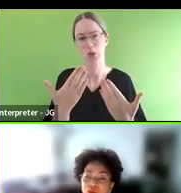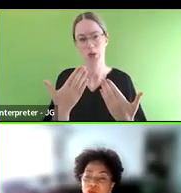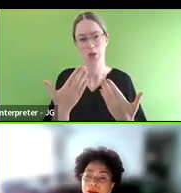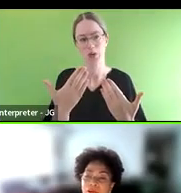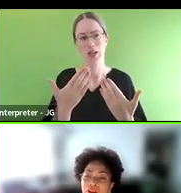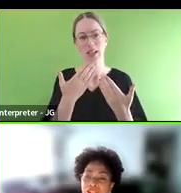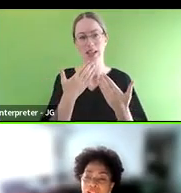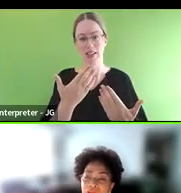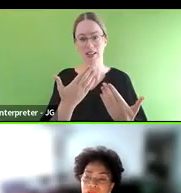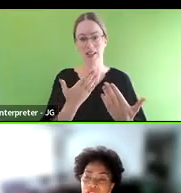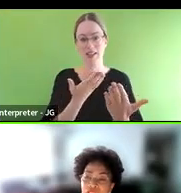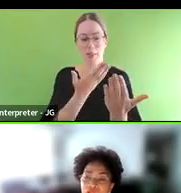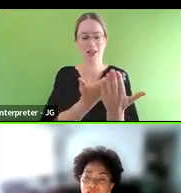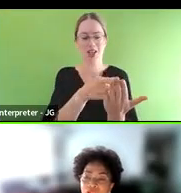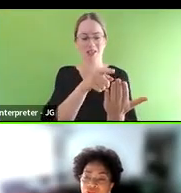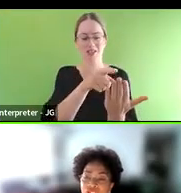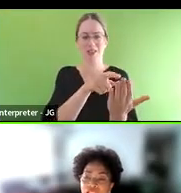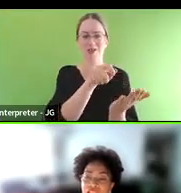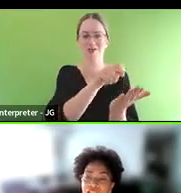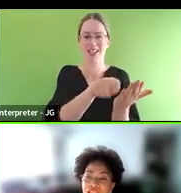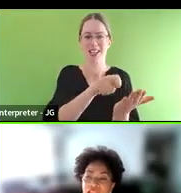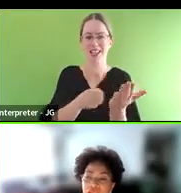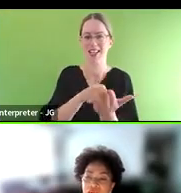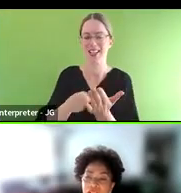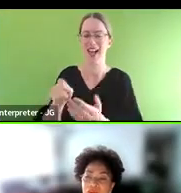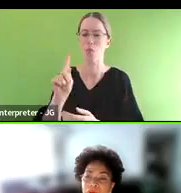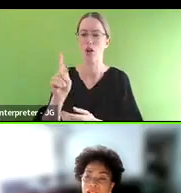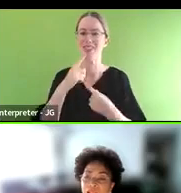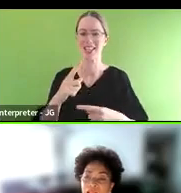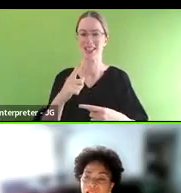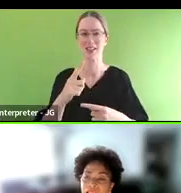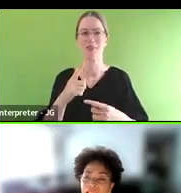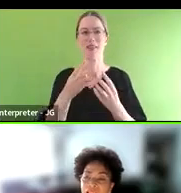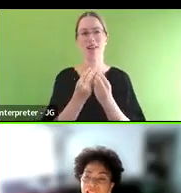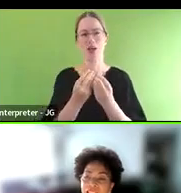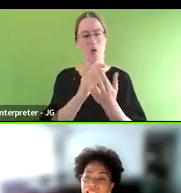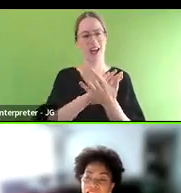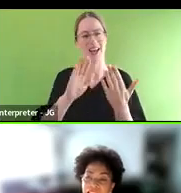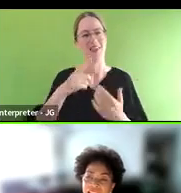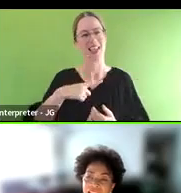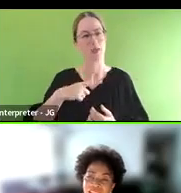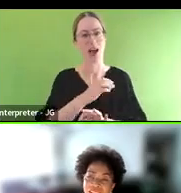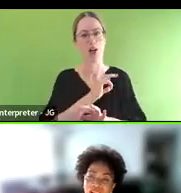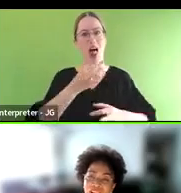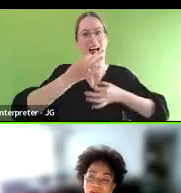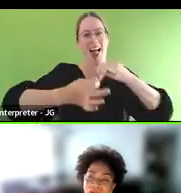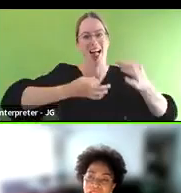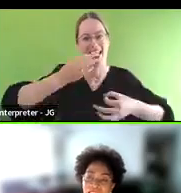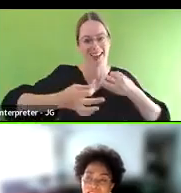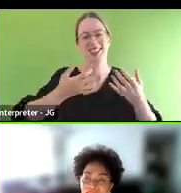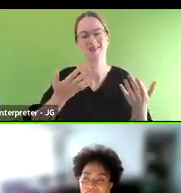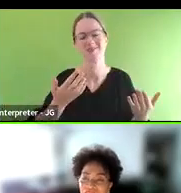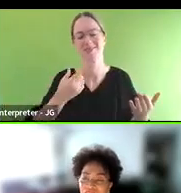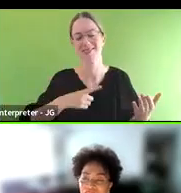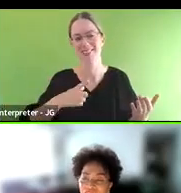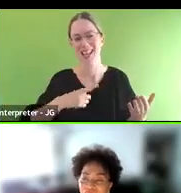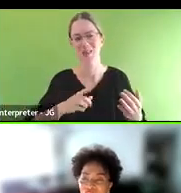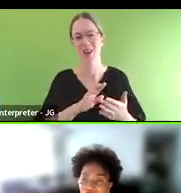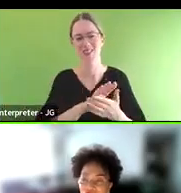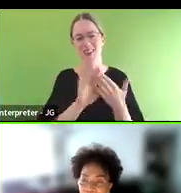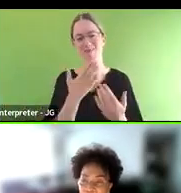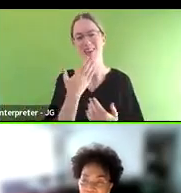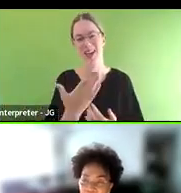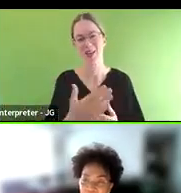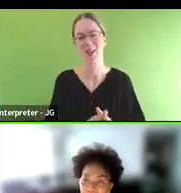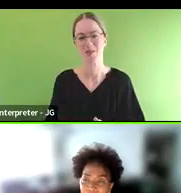that your written submission and what you've shared has really been clear and succinct, and that's why It's